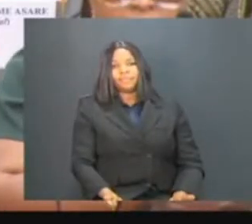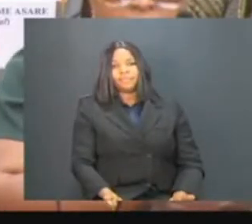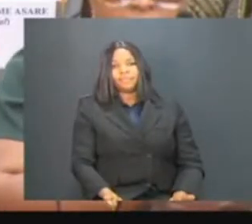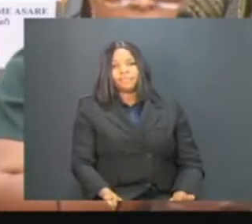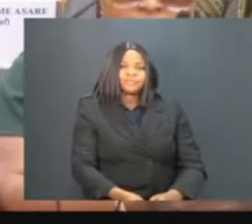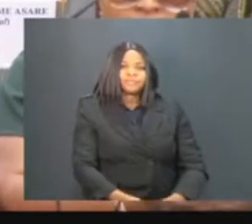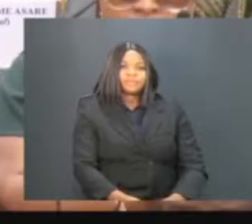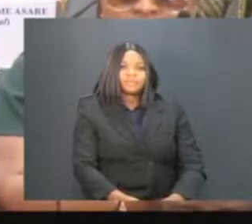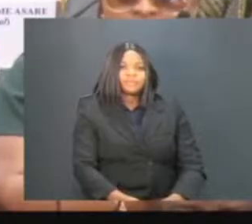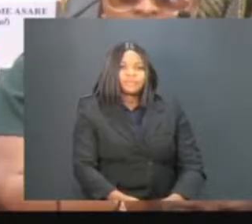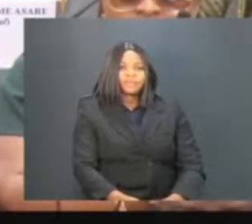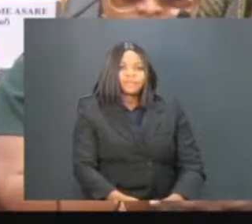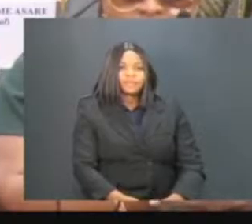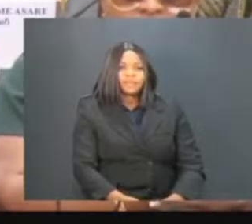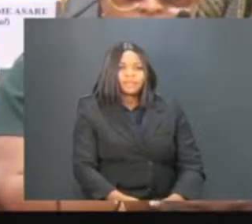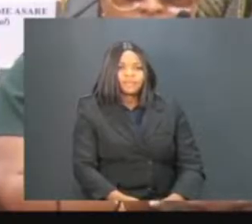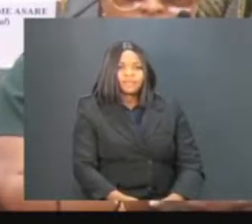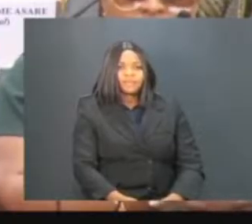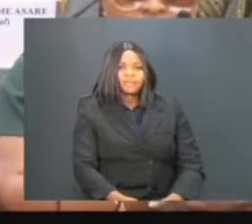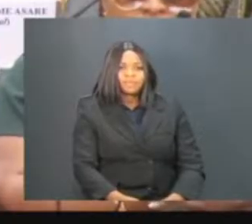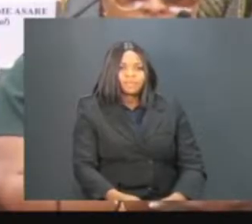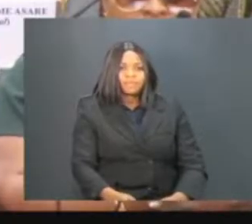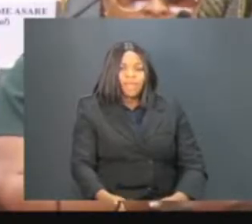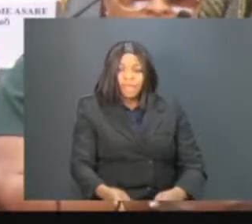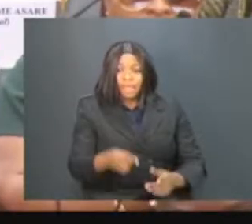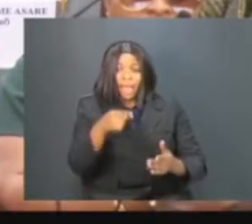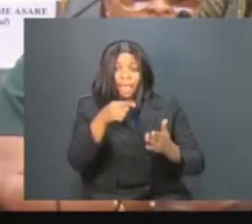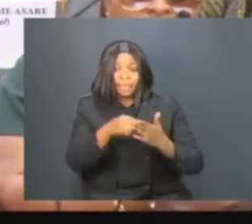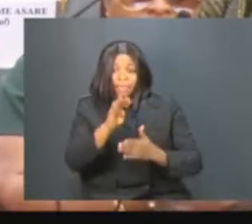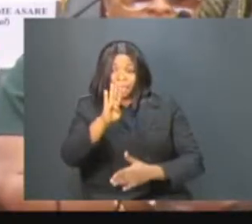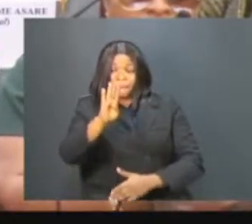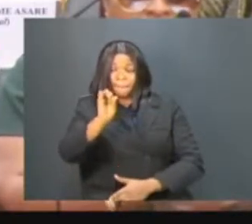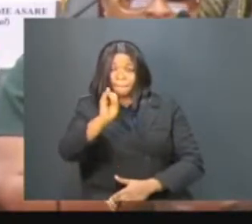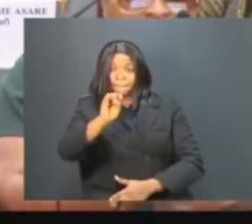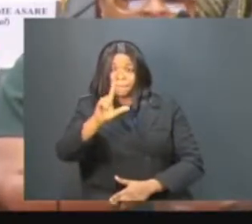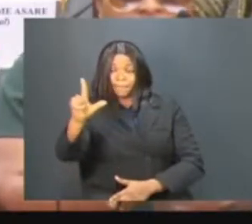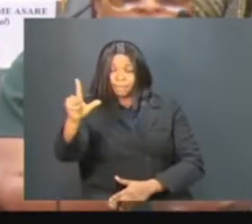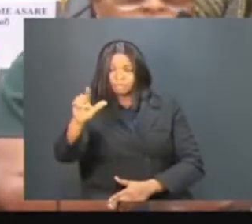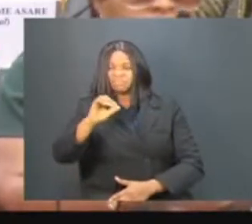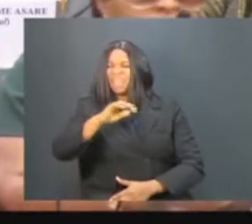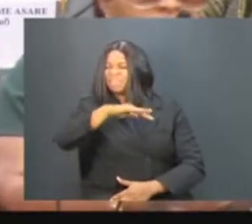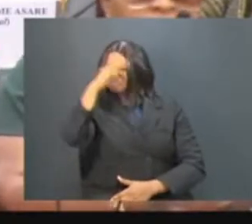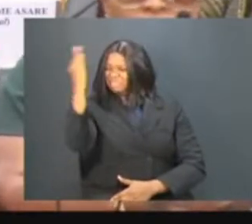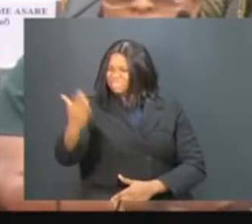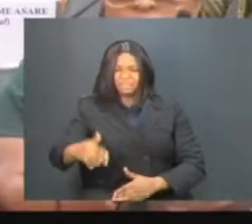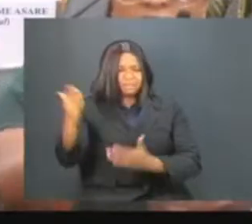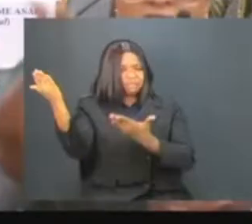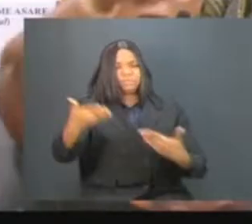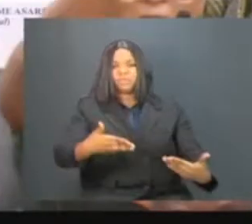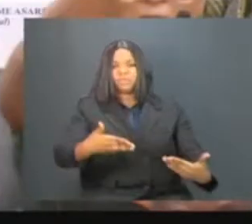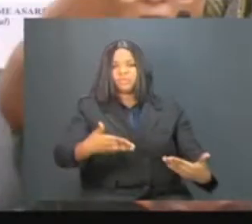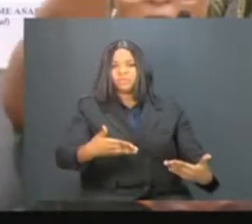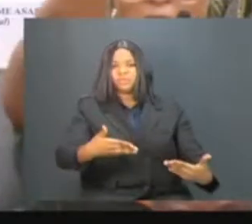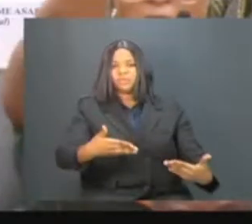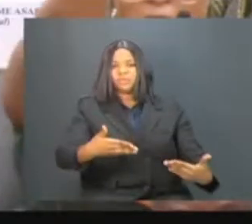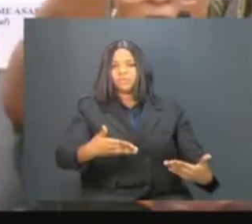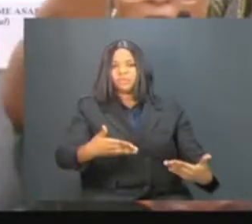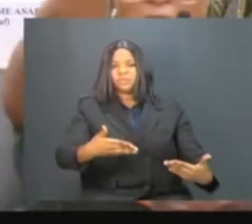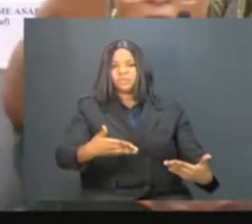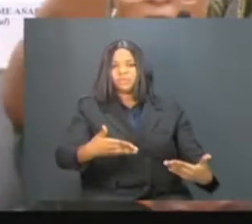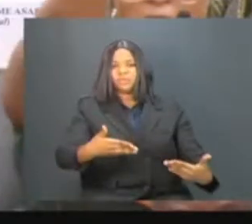Dere. The bill never came. Up to today, these people. This is what they